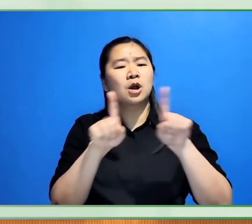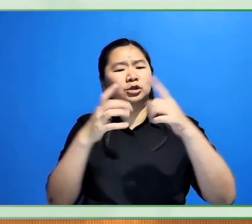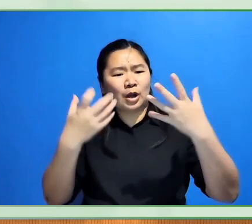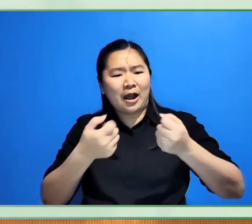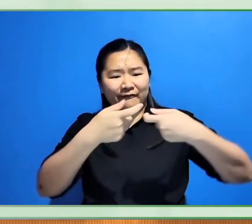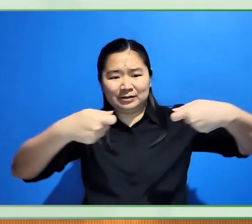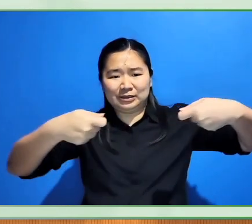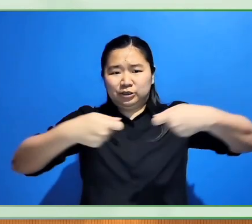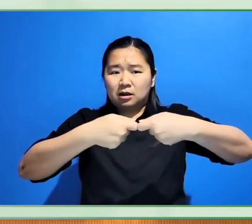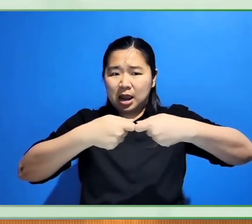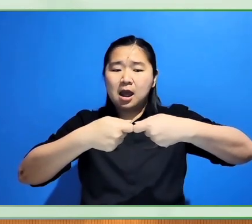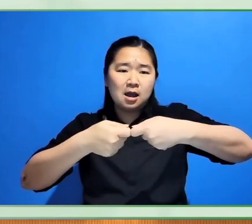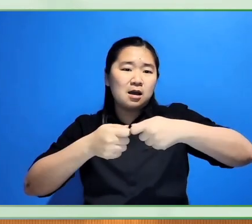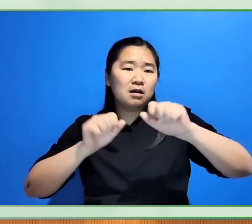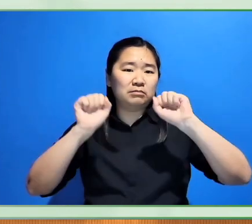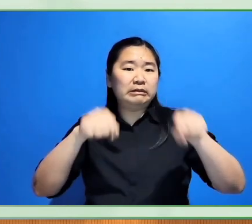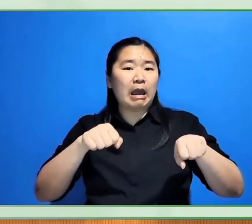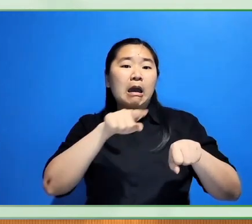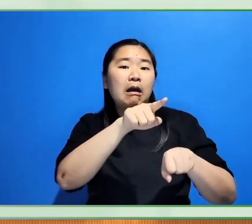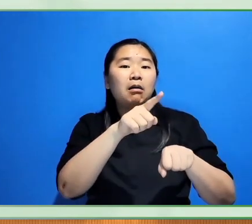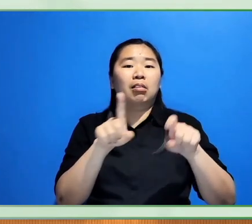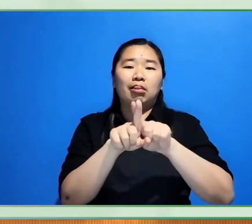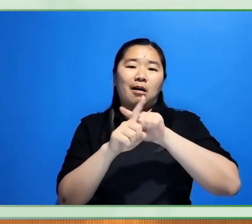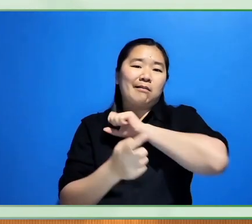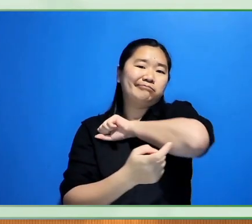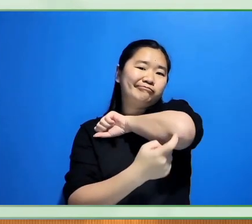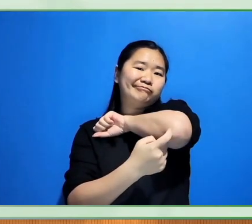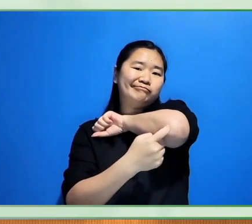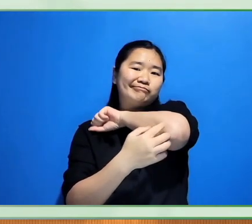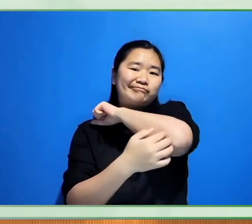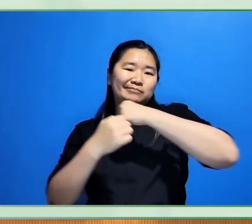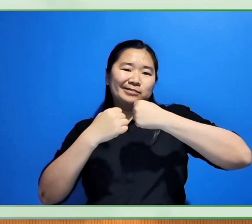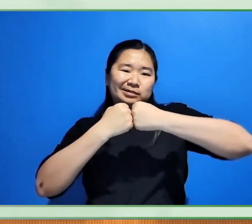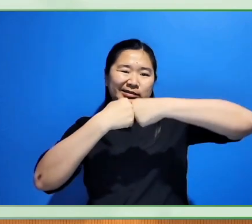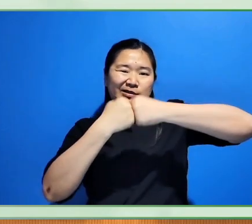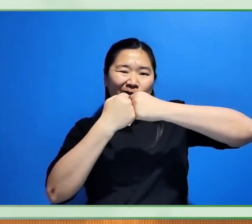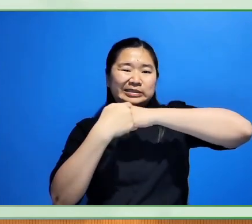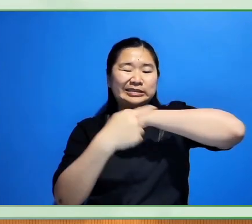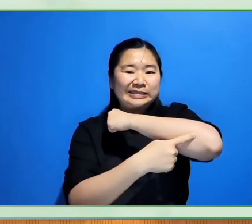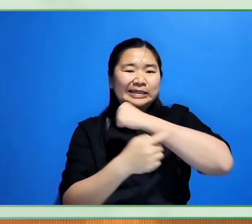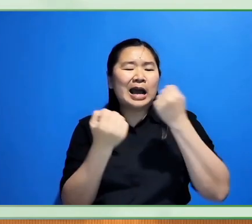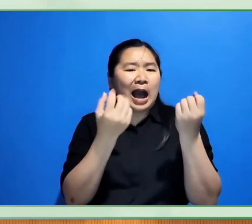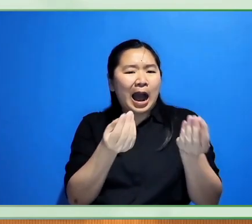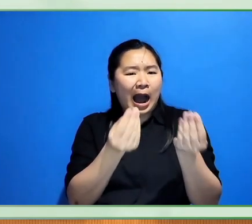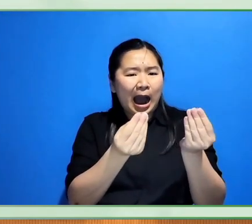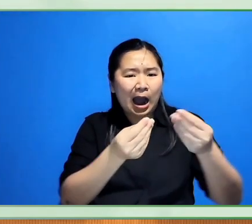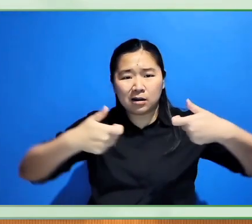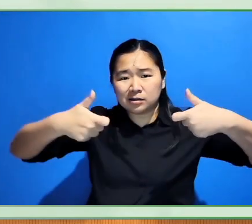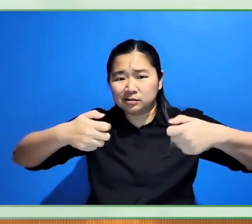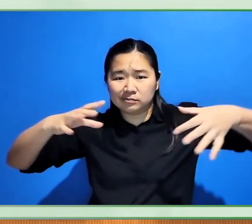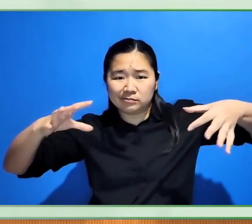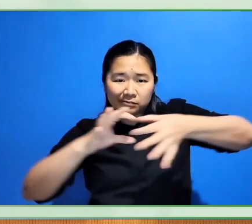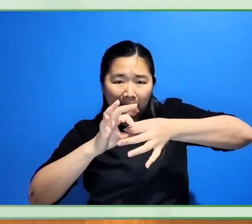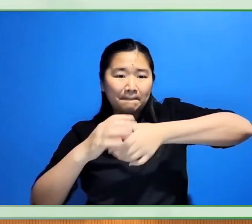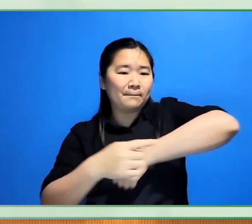our sockets. It's adjustable in size. Let me show you. So basically, patients can still enjoy some